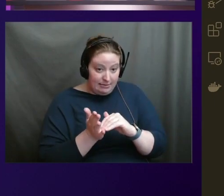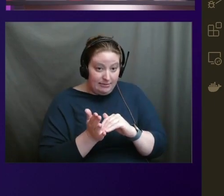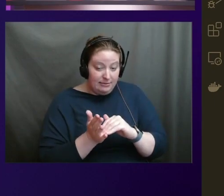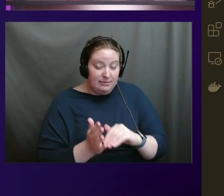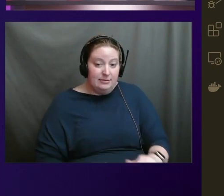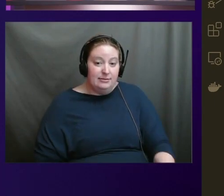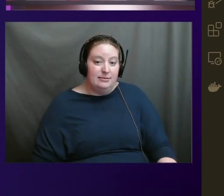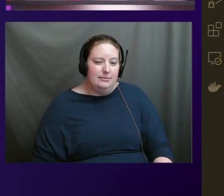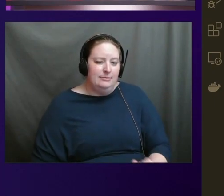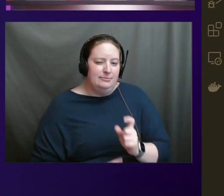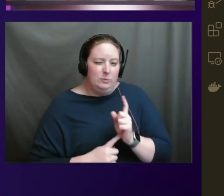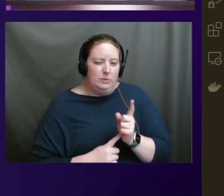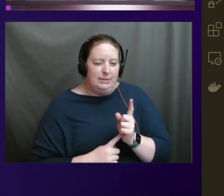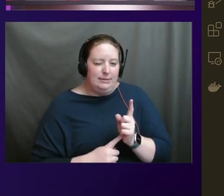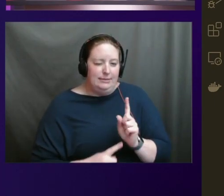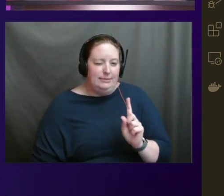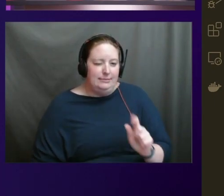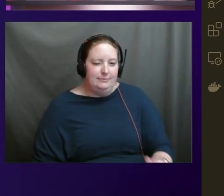Give it a second.